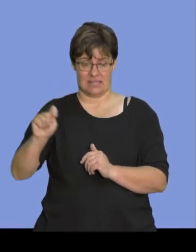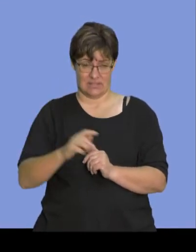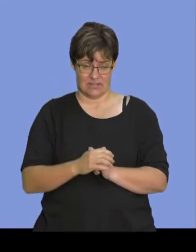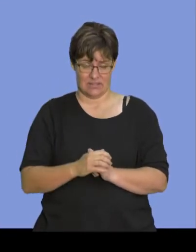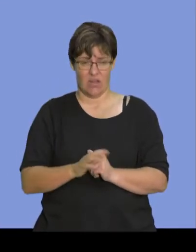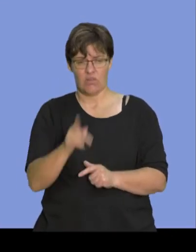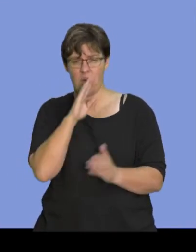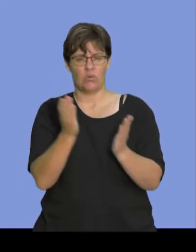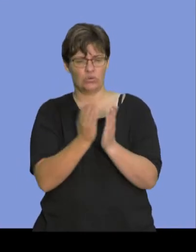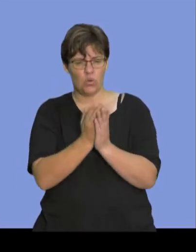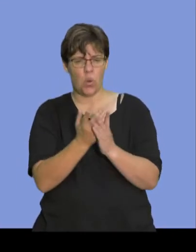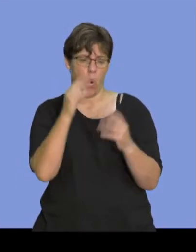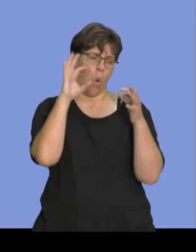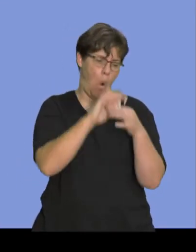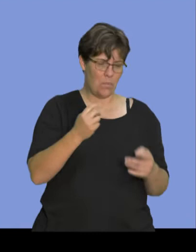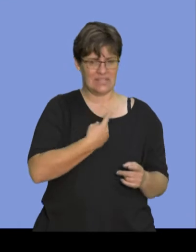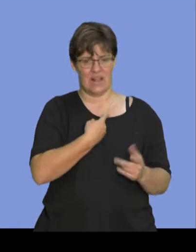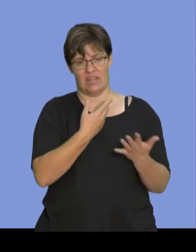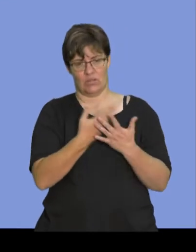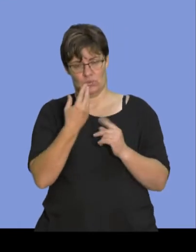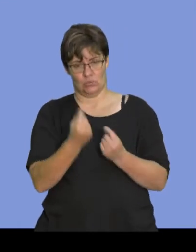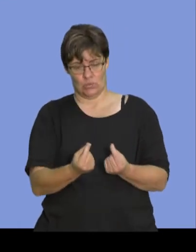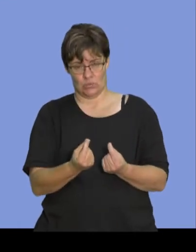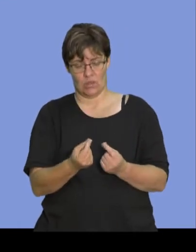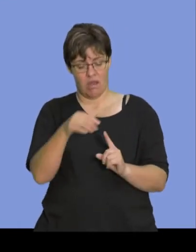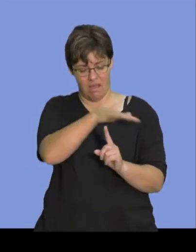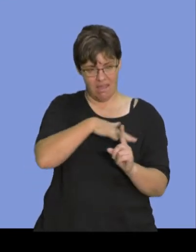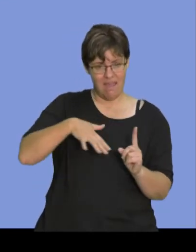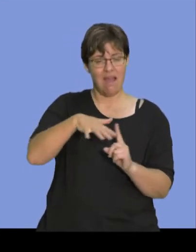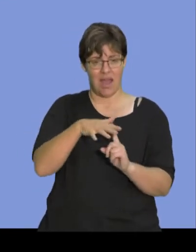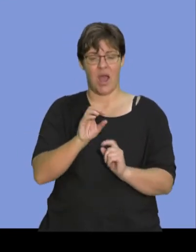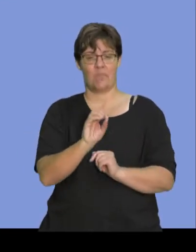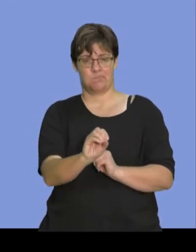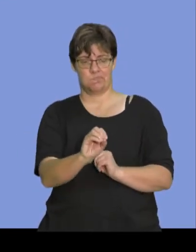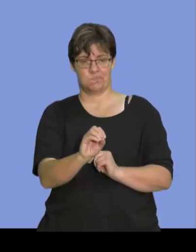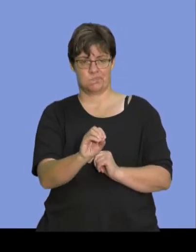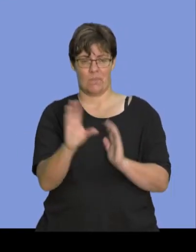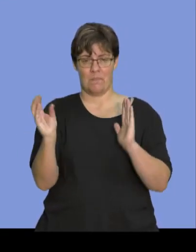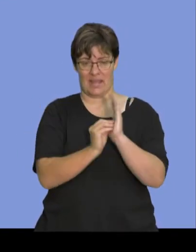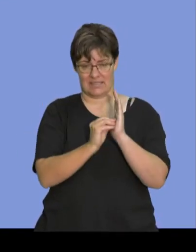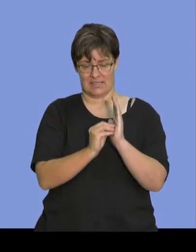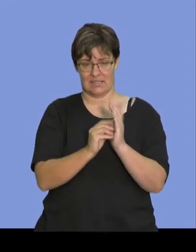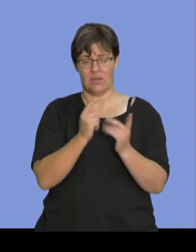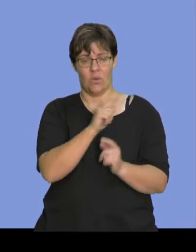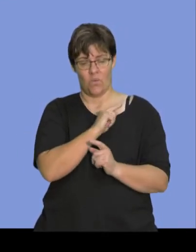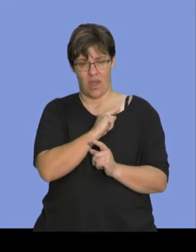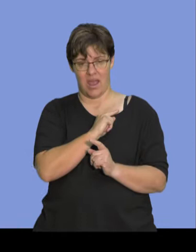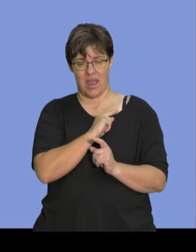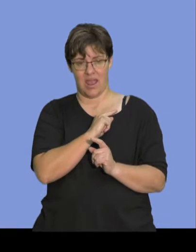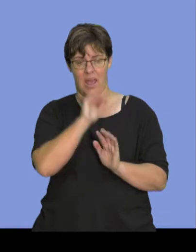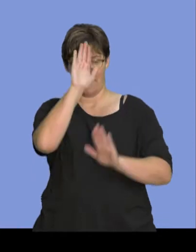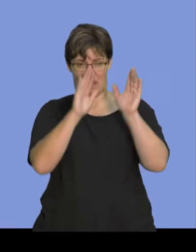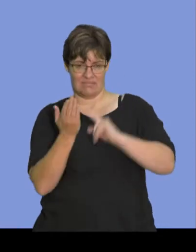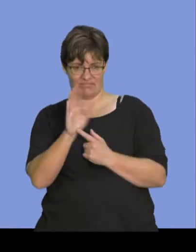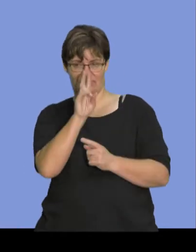this is a demonstration that maybe you can even do at your school or at home to show that a magnetic field does exist around a magnet,